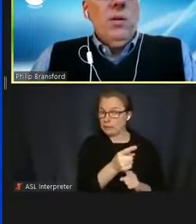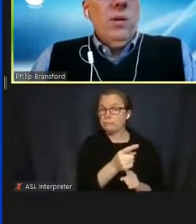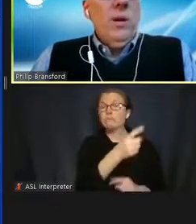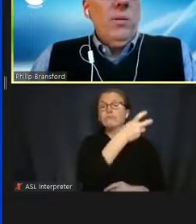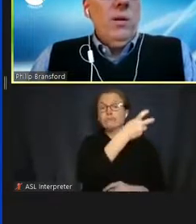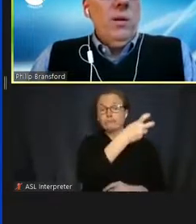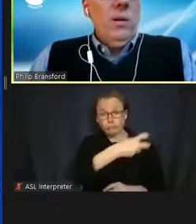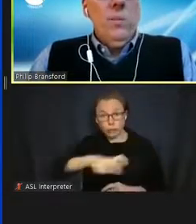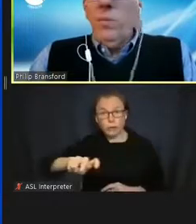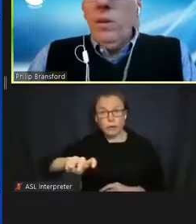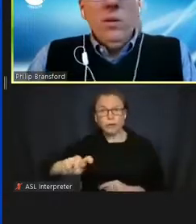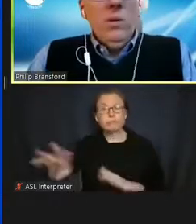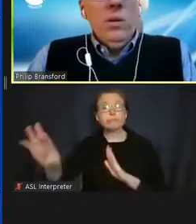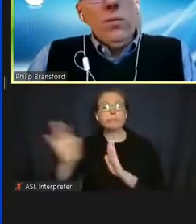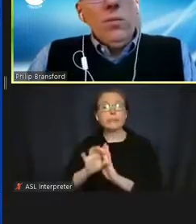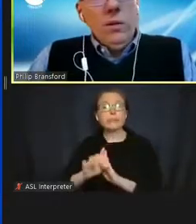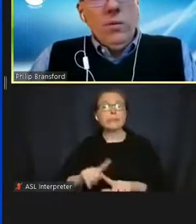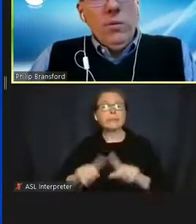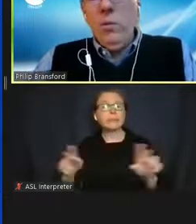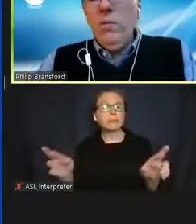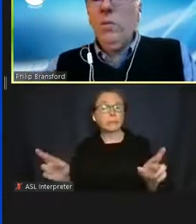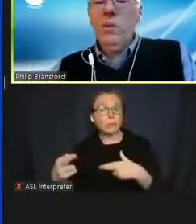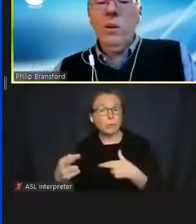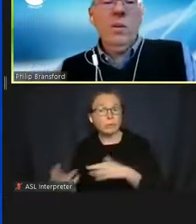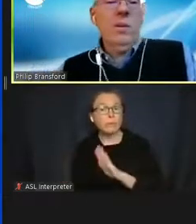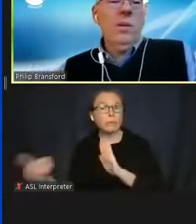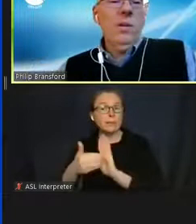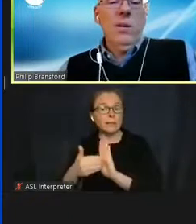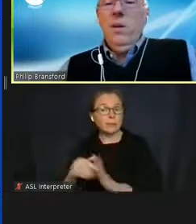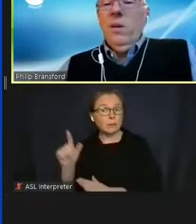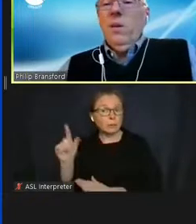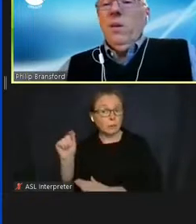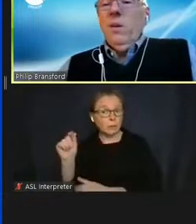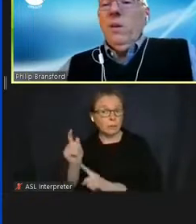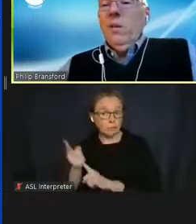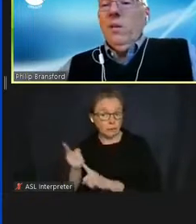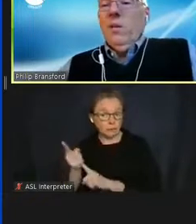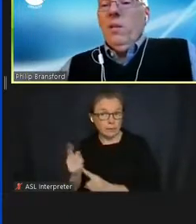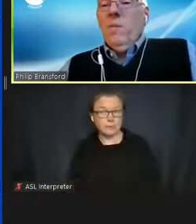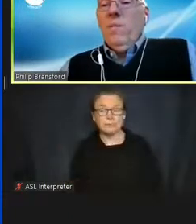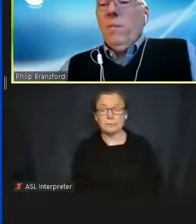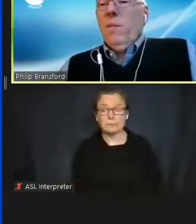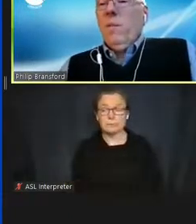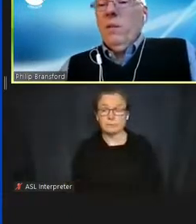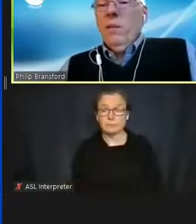time, and you can come out and come into another breakout room if you desire.